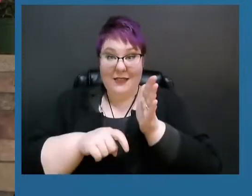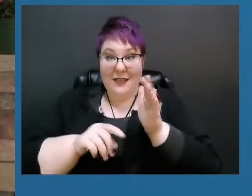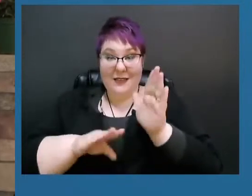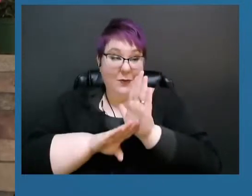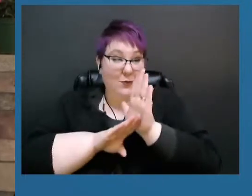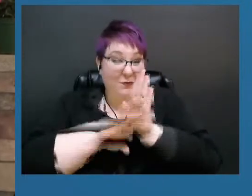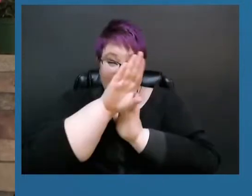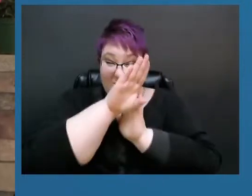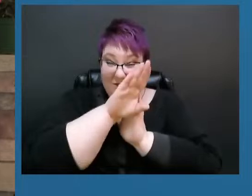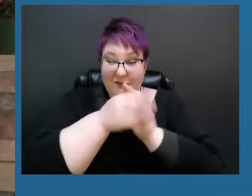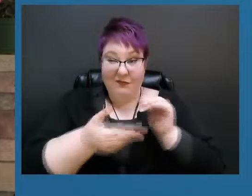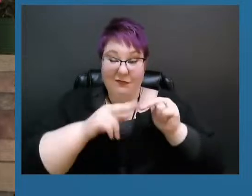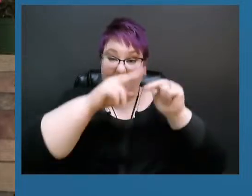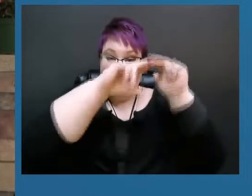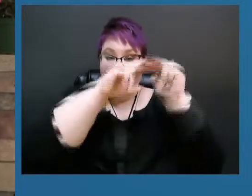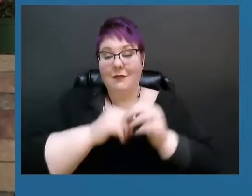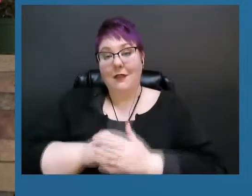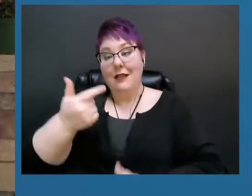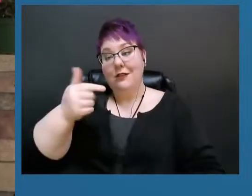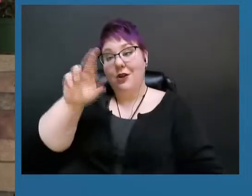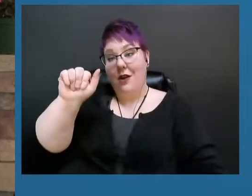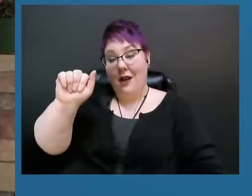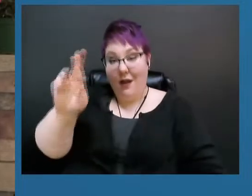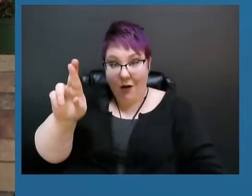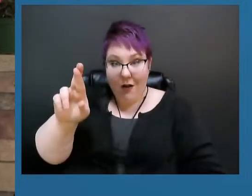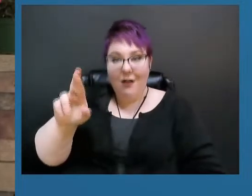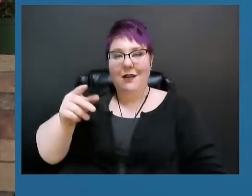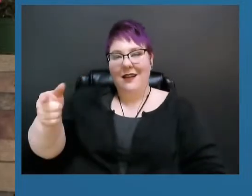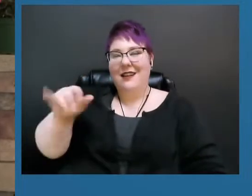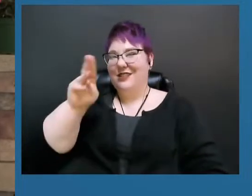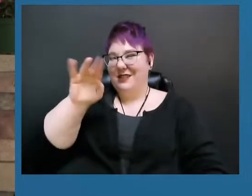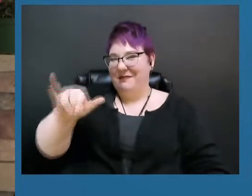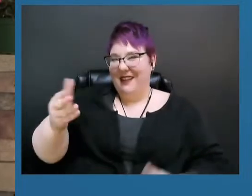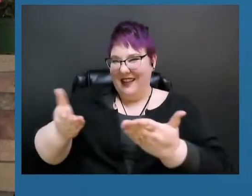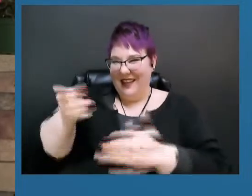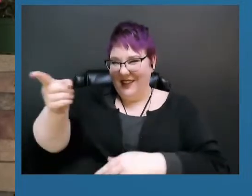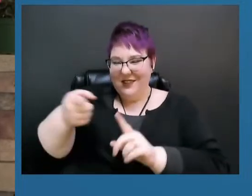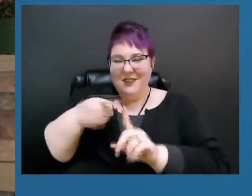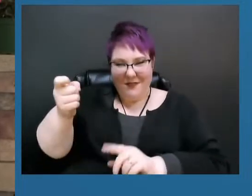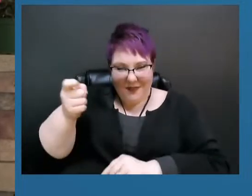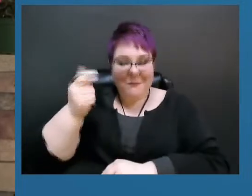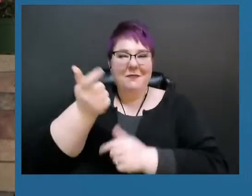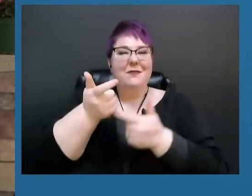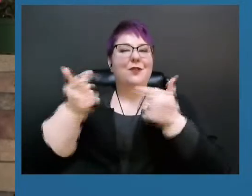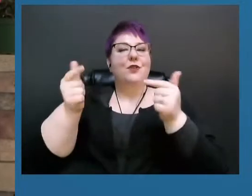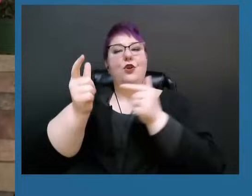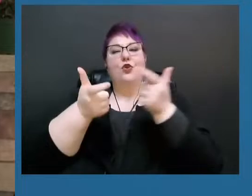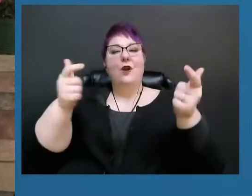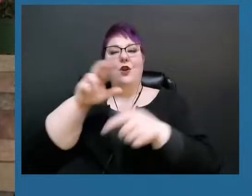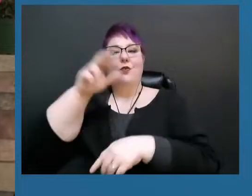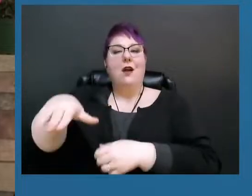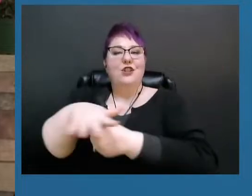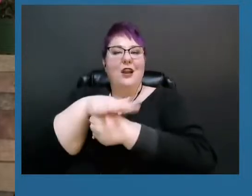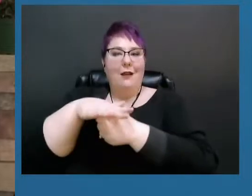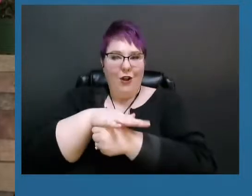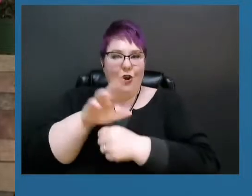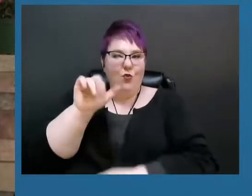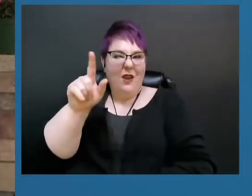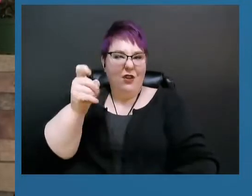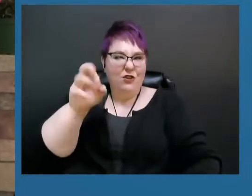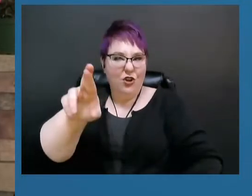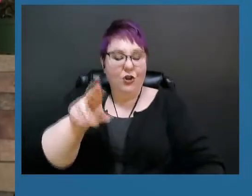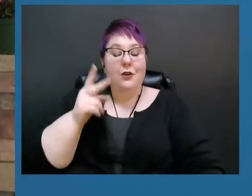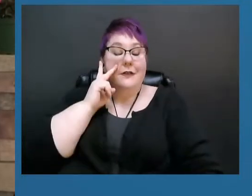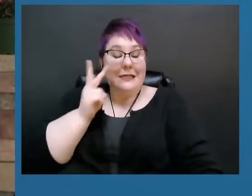recent data shared by the GRAR, and Jim Yockel is here today from the Greater Rochester Association of Realtors, has shown a particular decline in the number